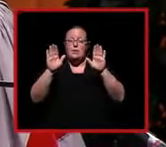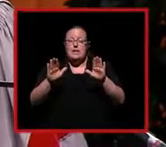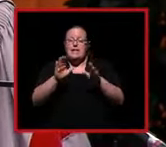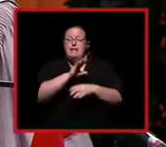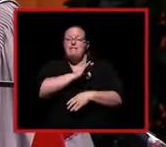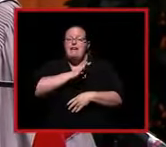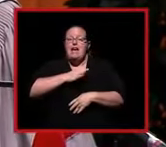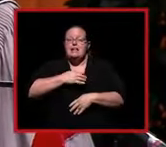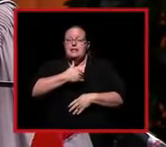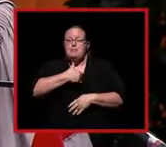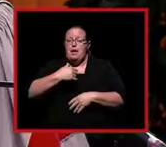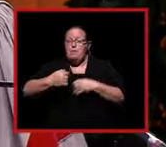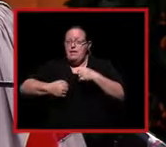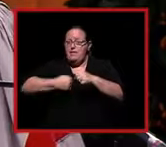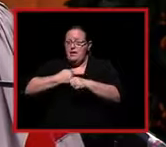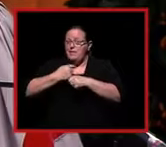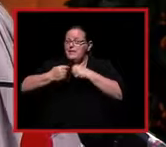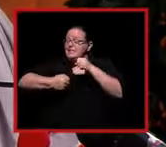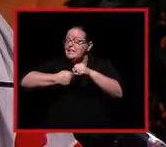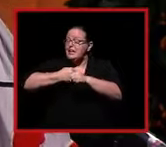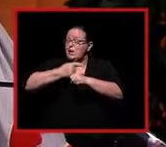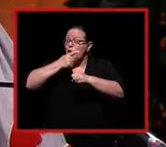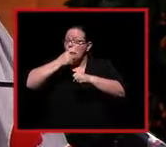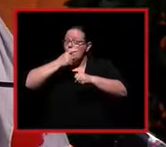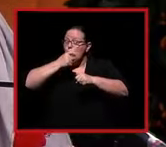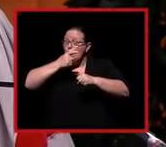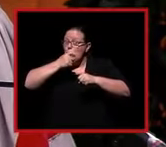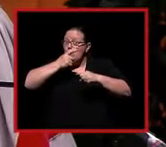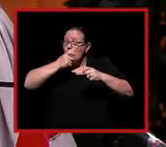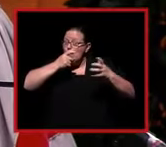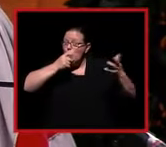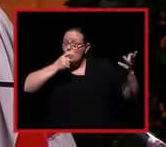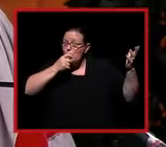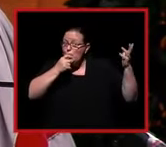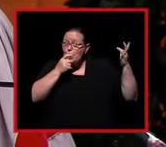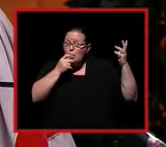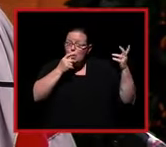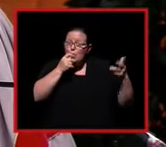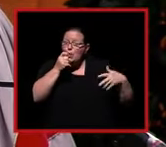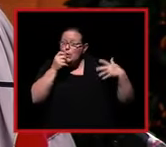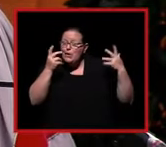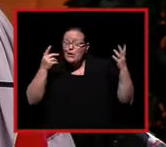Year. This year's recipient is